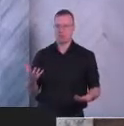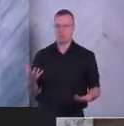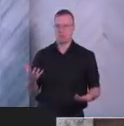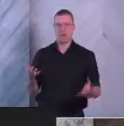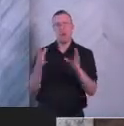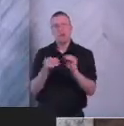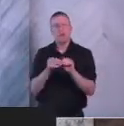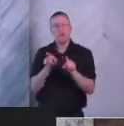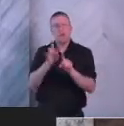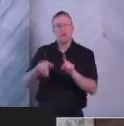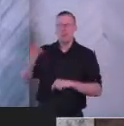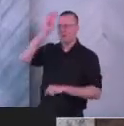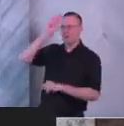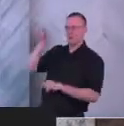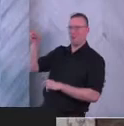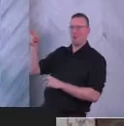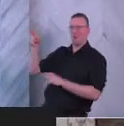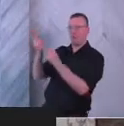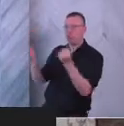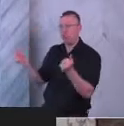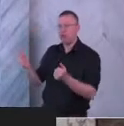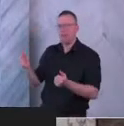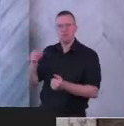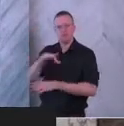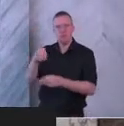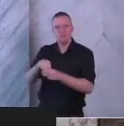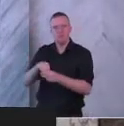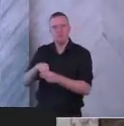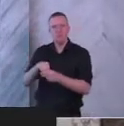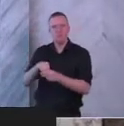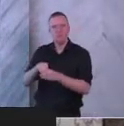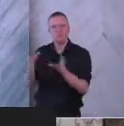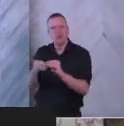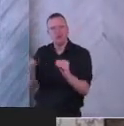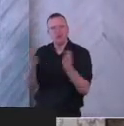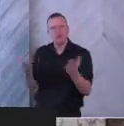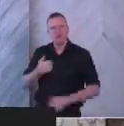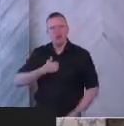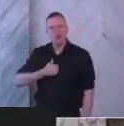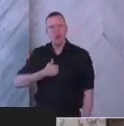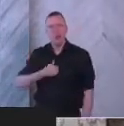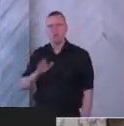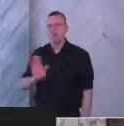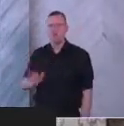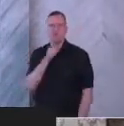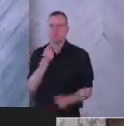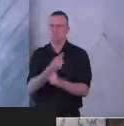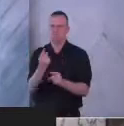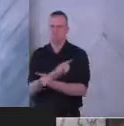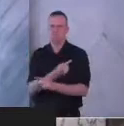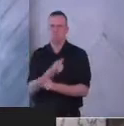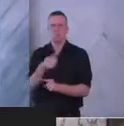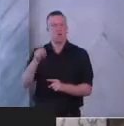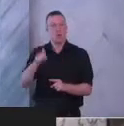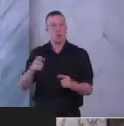Comments like that should never be part of the lexicon of Canada. And what we need to do